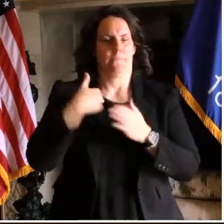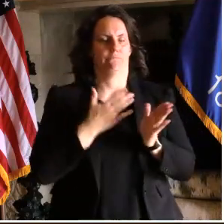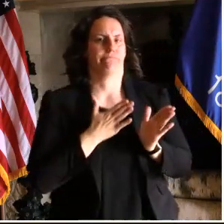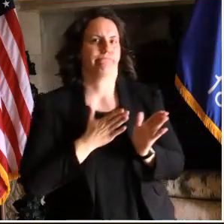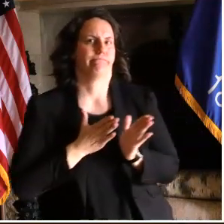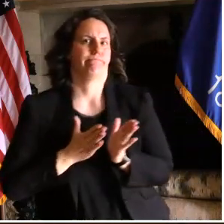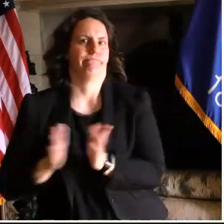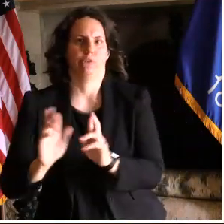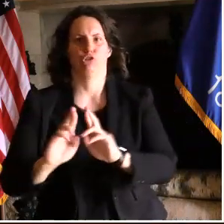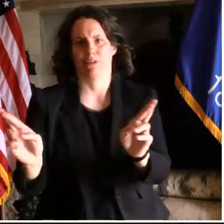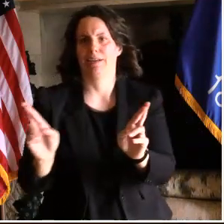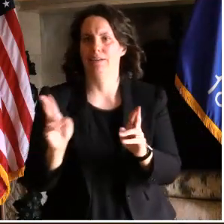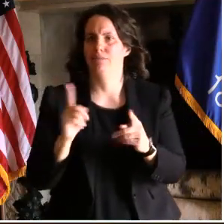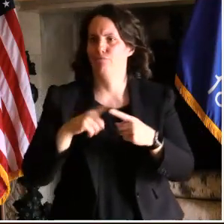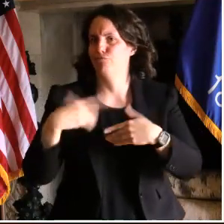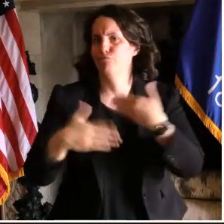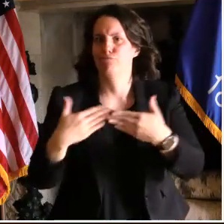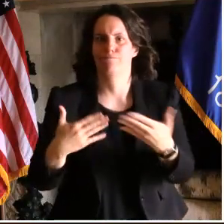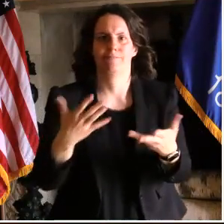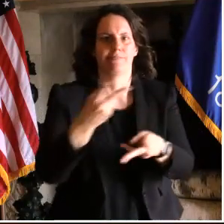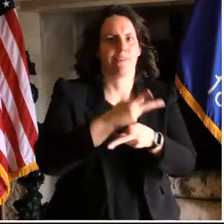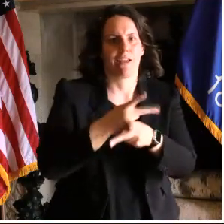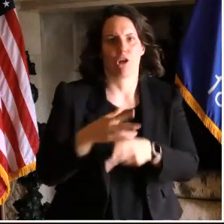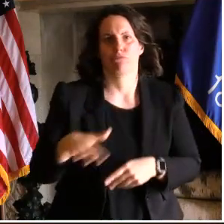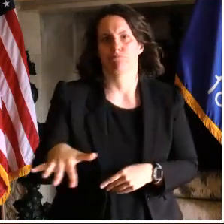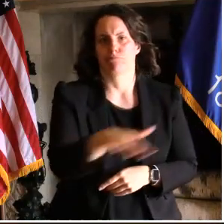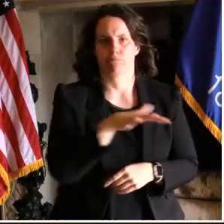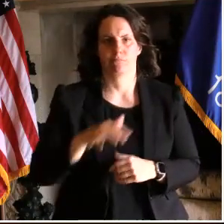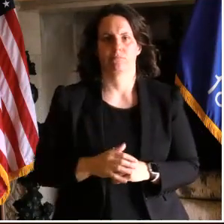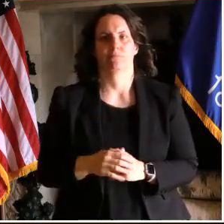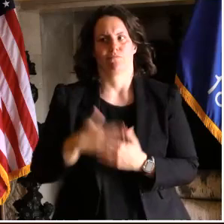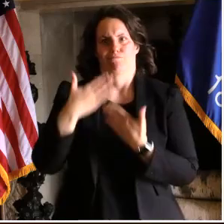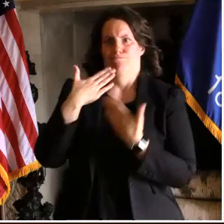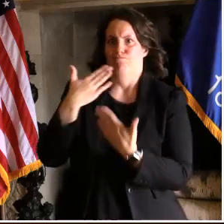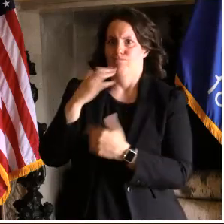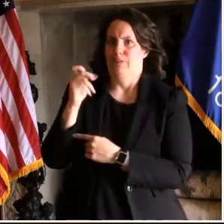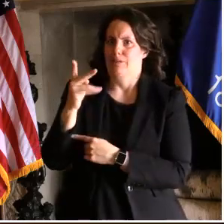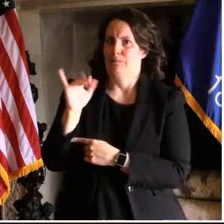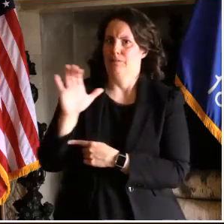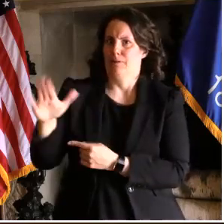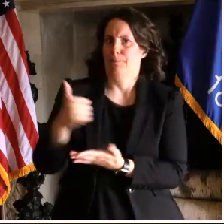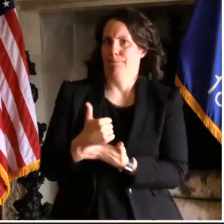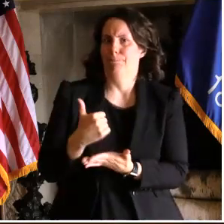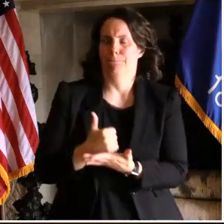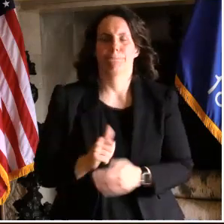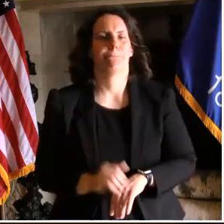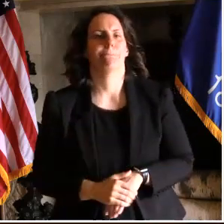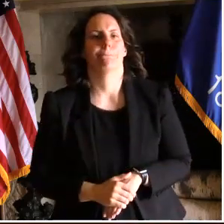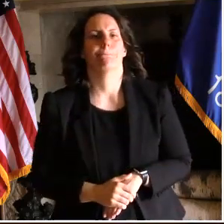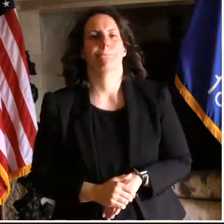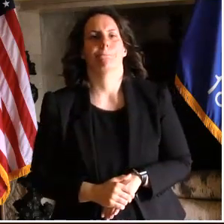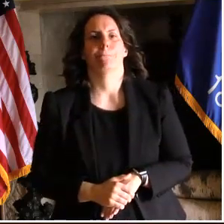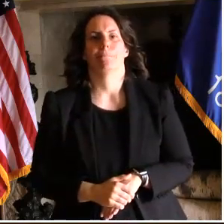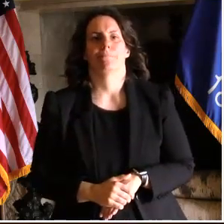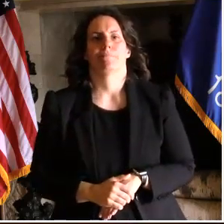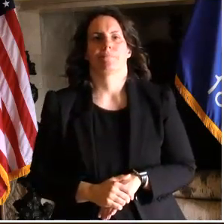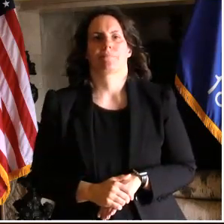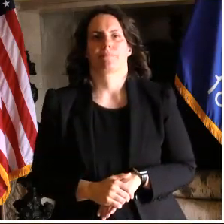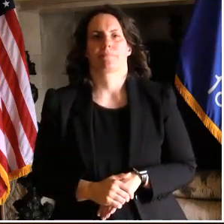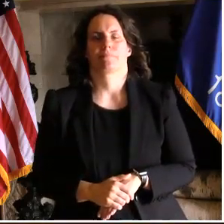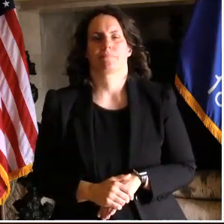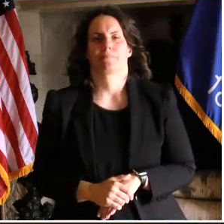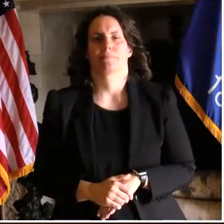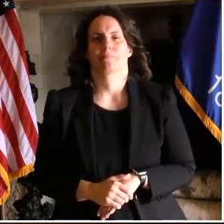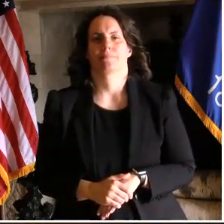so we are very grateful for their participation in this response. But I think it also speaks right to the